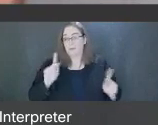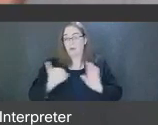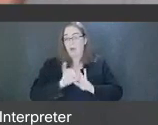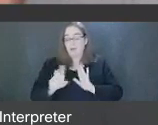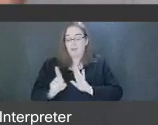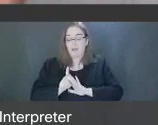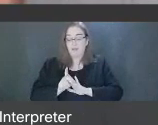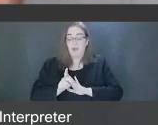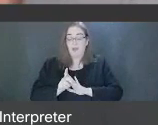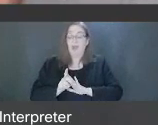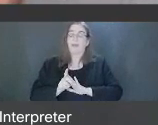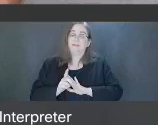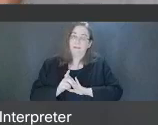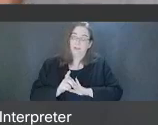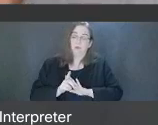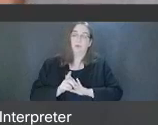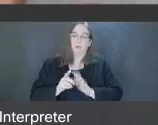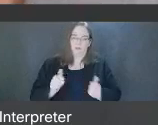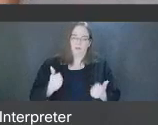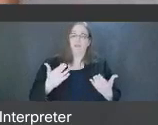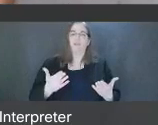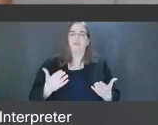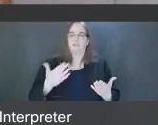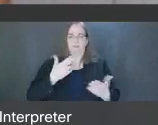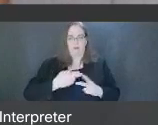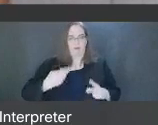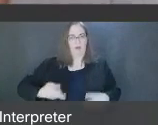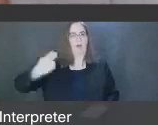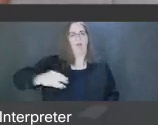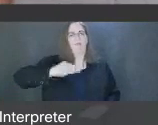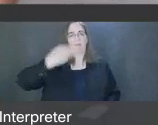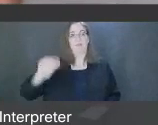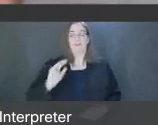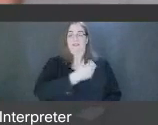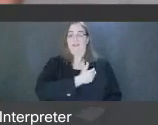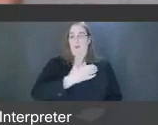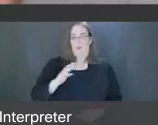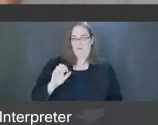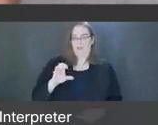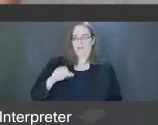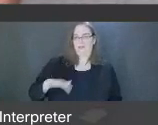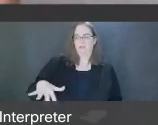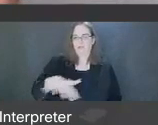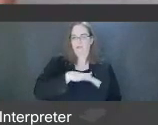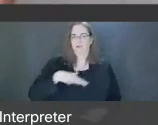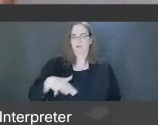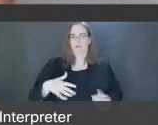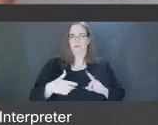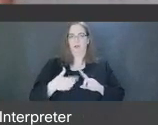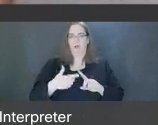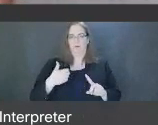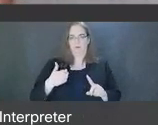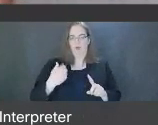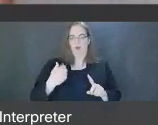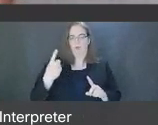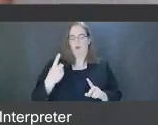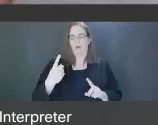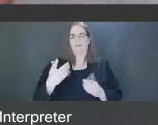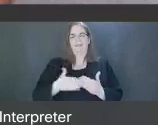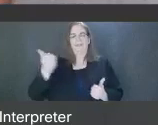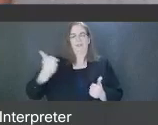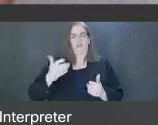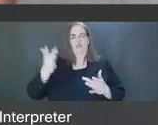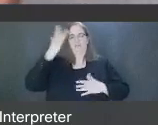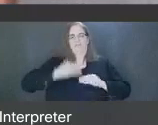identified would suggest that we have a very high percentage of our cases from some of these more contagious